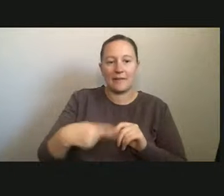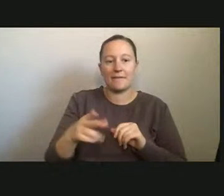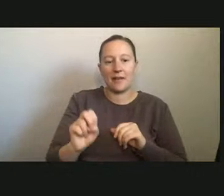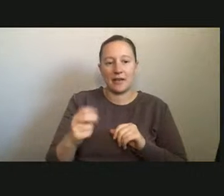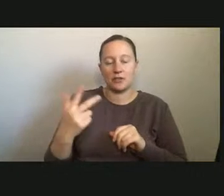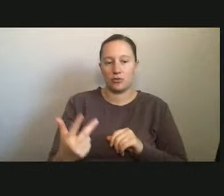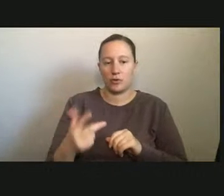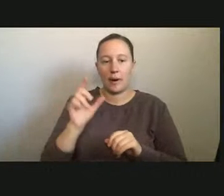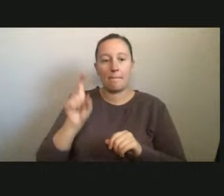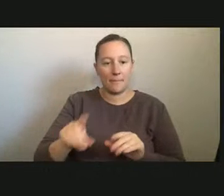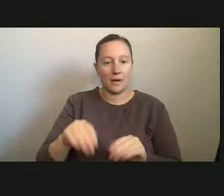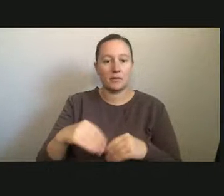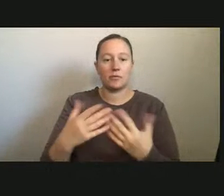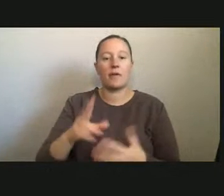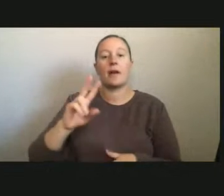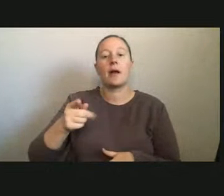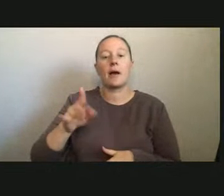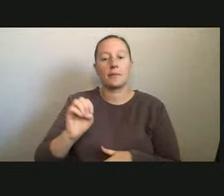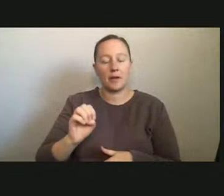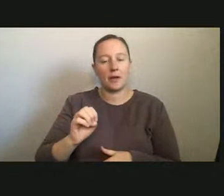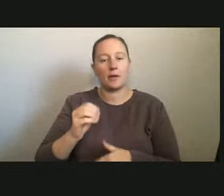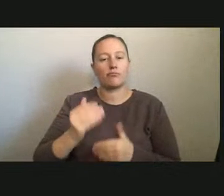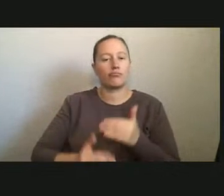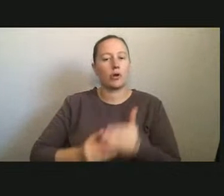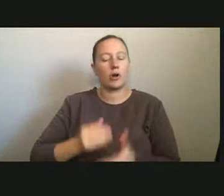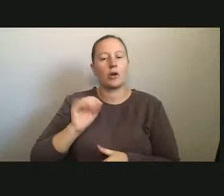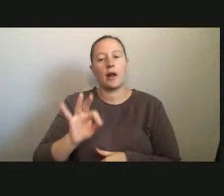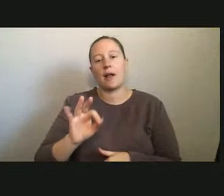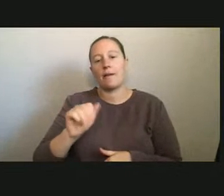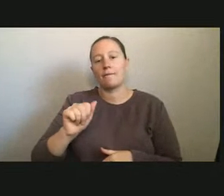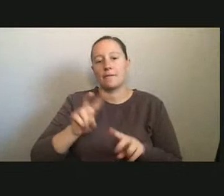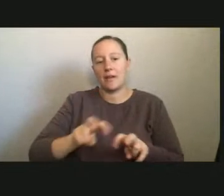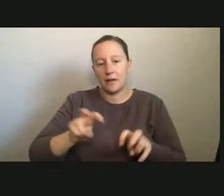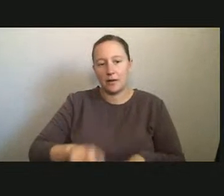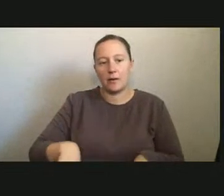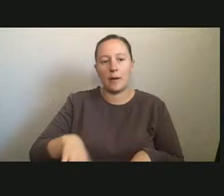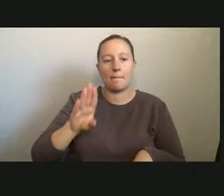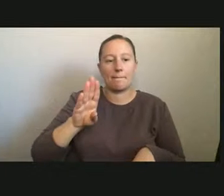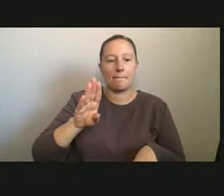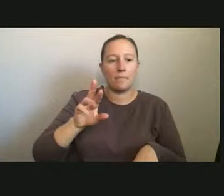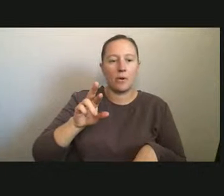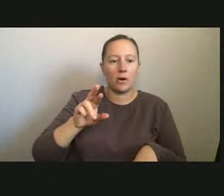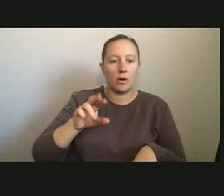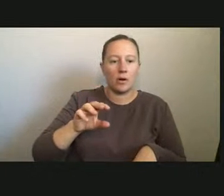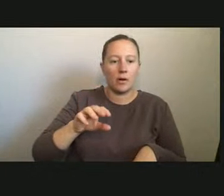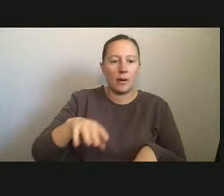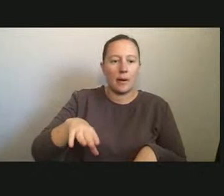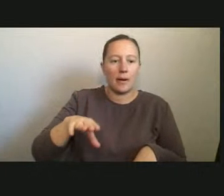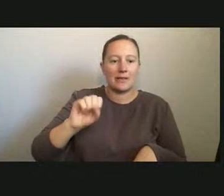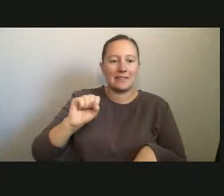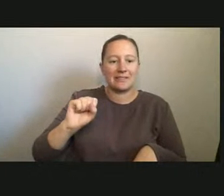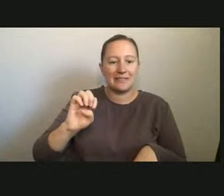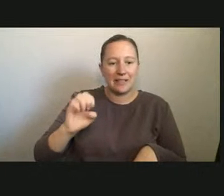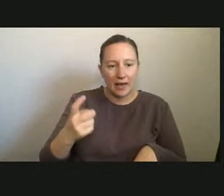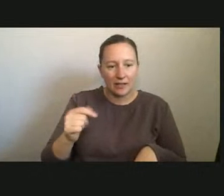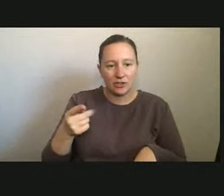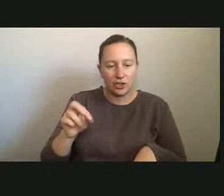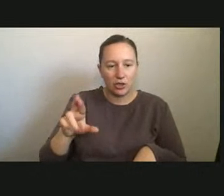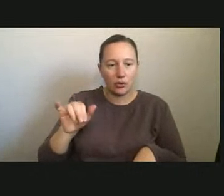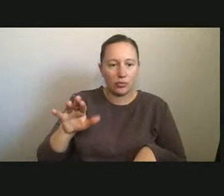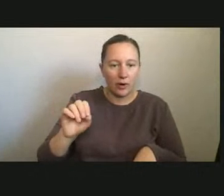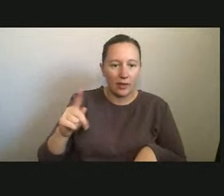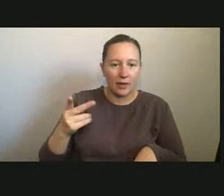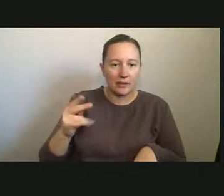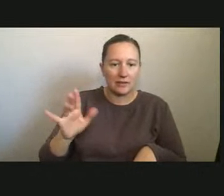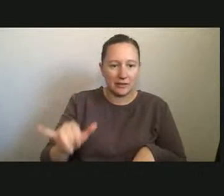to give us an update on the progress of your analyses by sex or gender, race, and ethnicity. Now, if you're early in your trial, these analyses may be